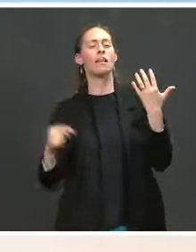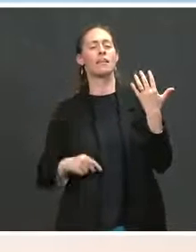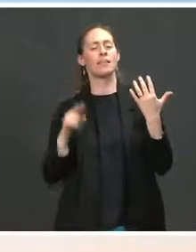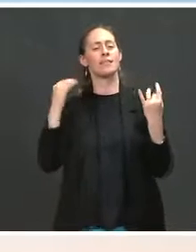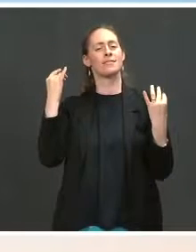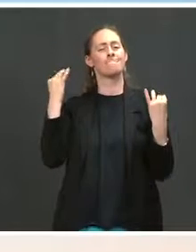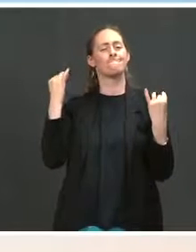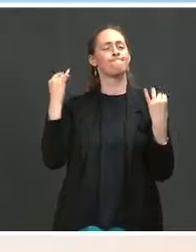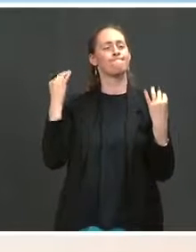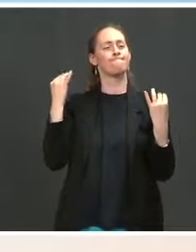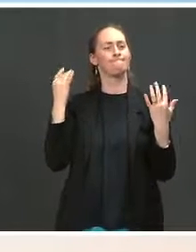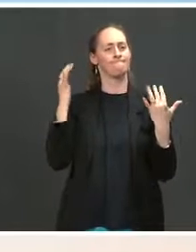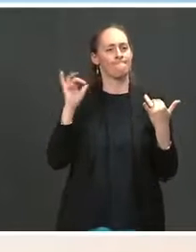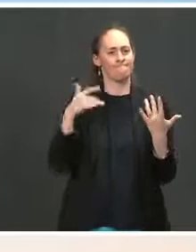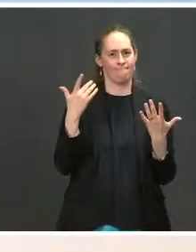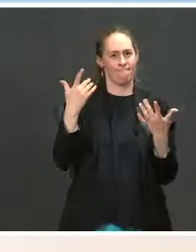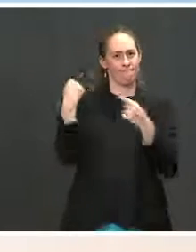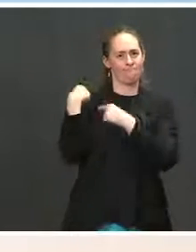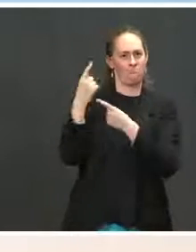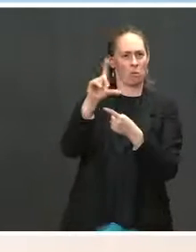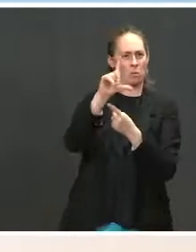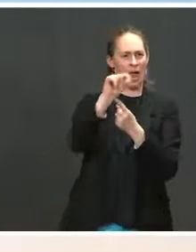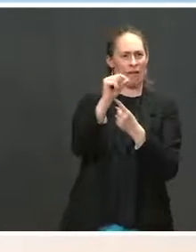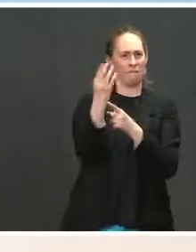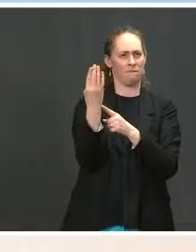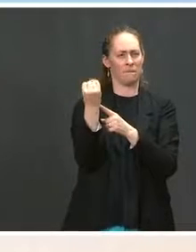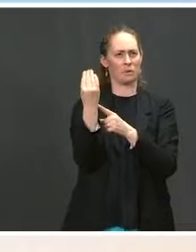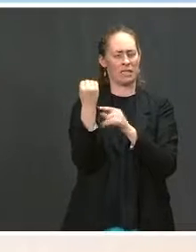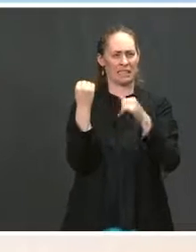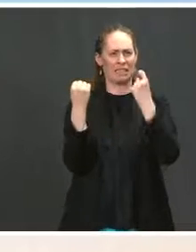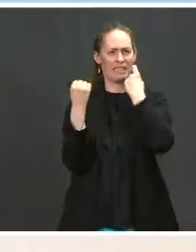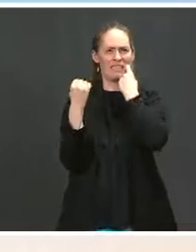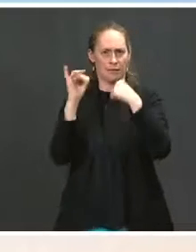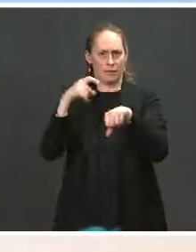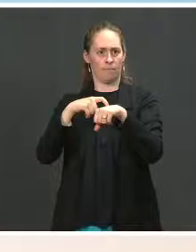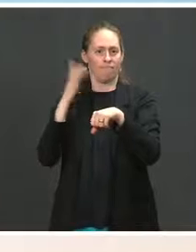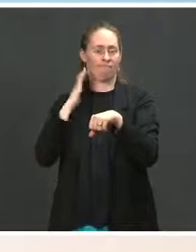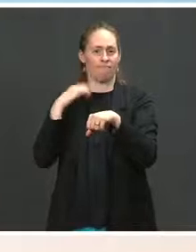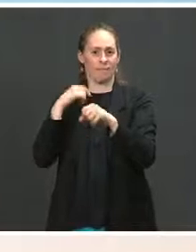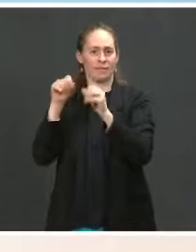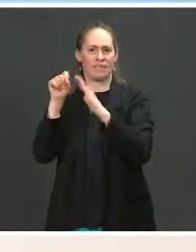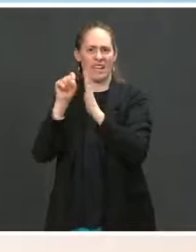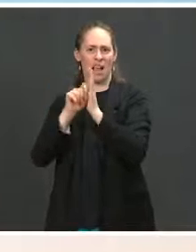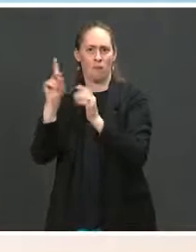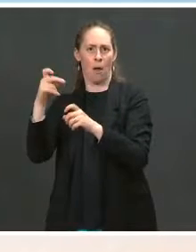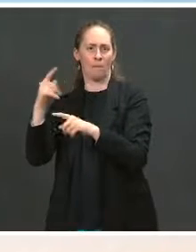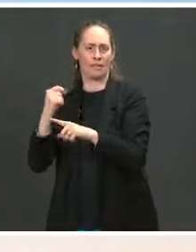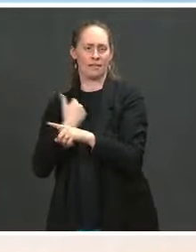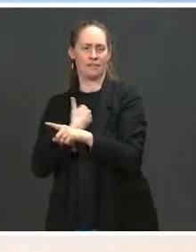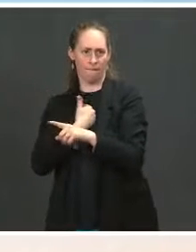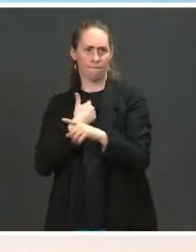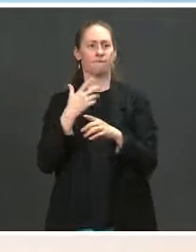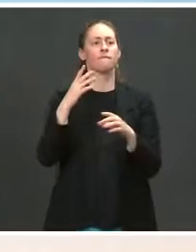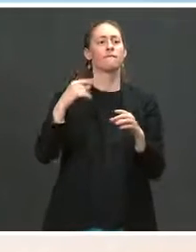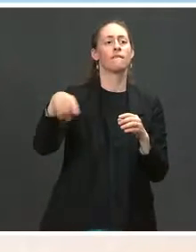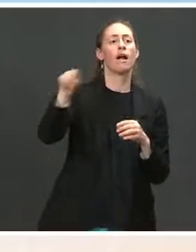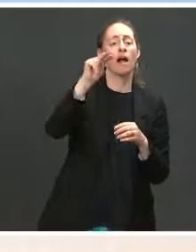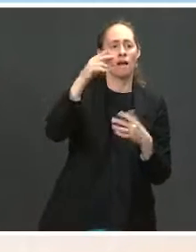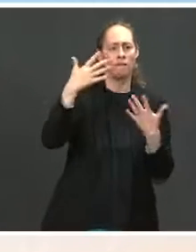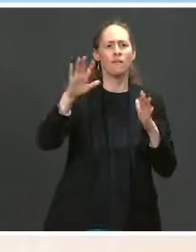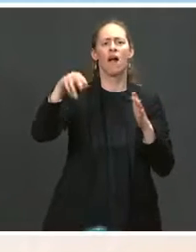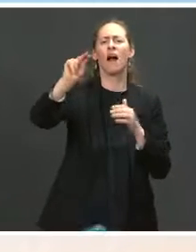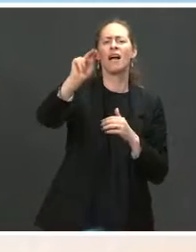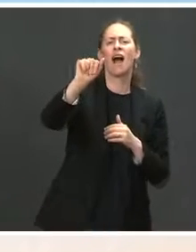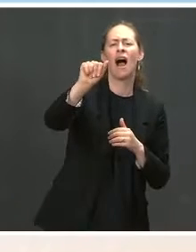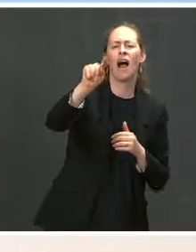back in 2014, which seems recent, back when I was at the State Department, I should say, NATO allies issued a declaration affirming that Afghan security